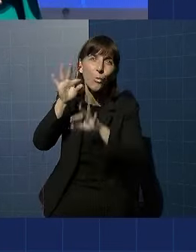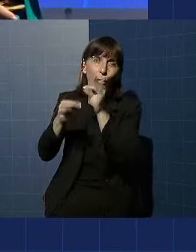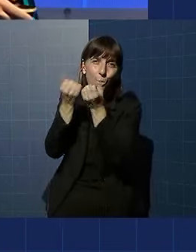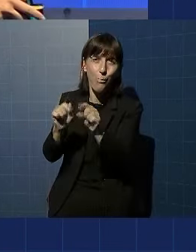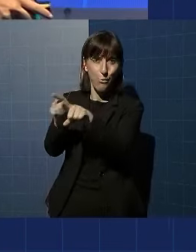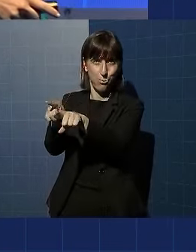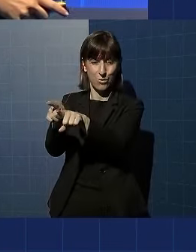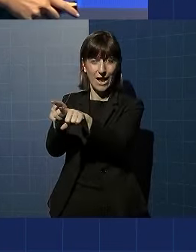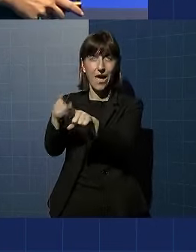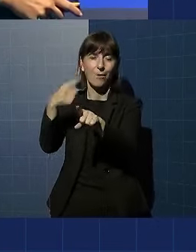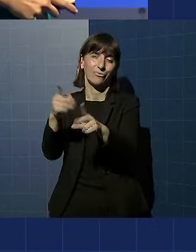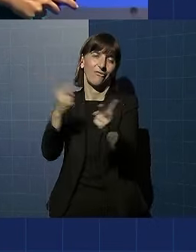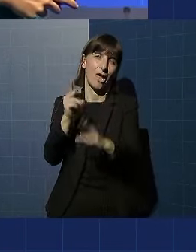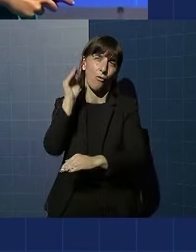so.